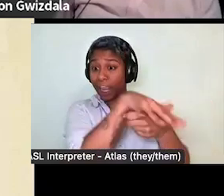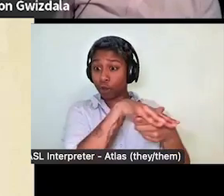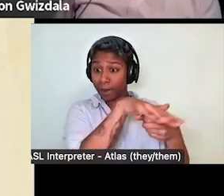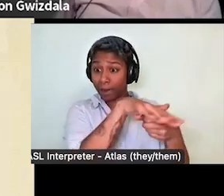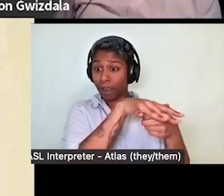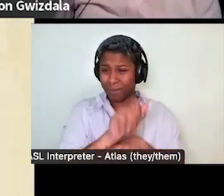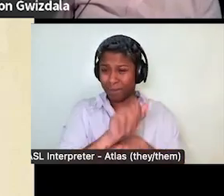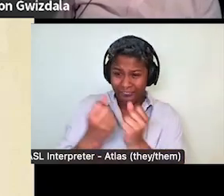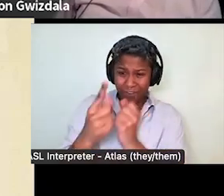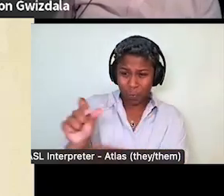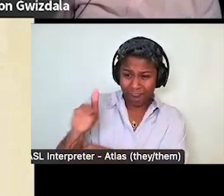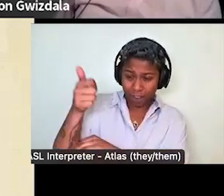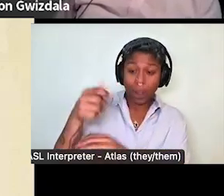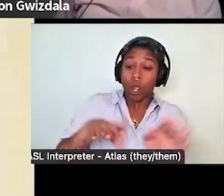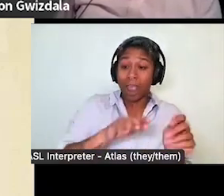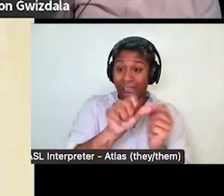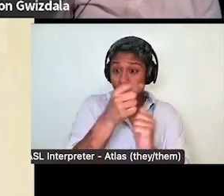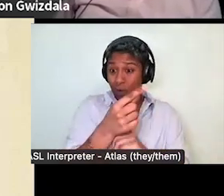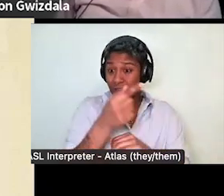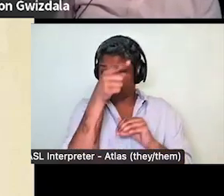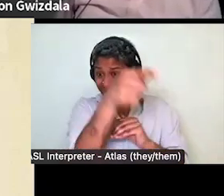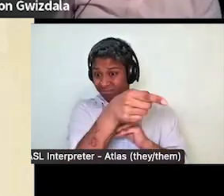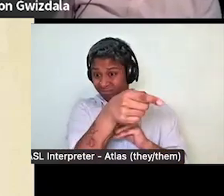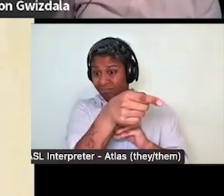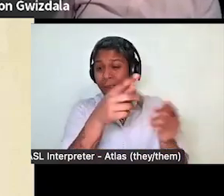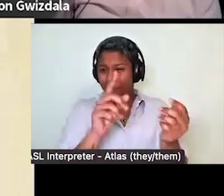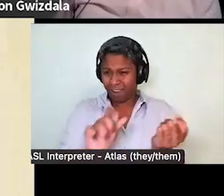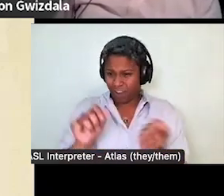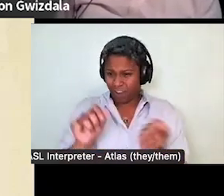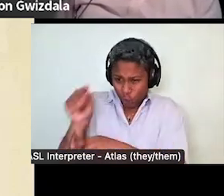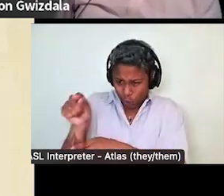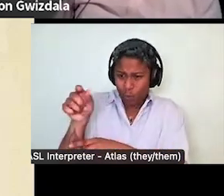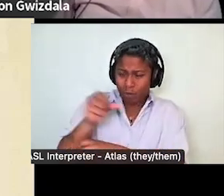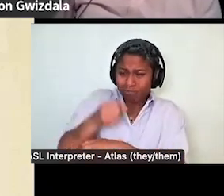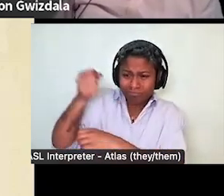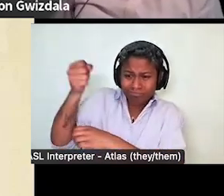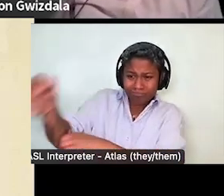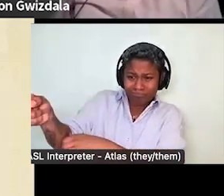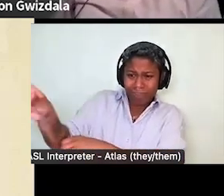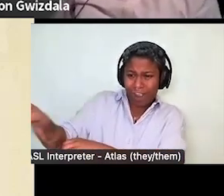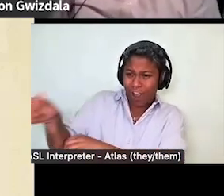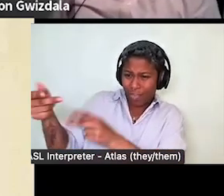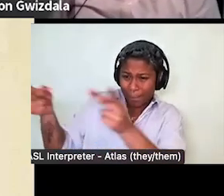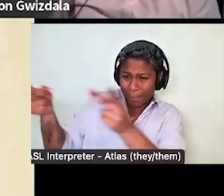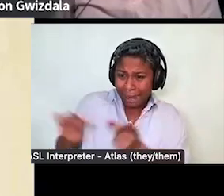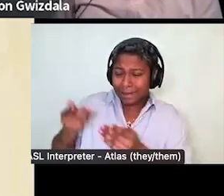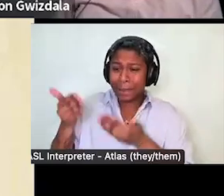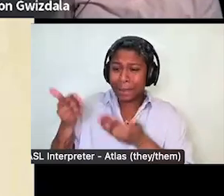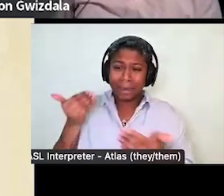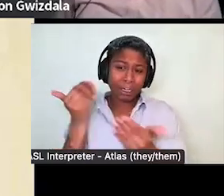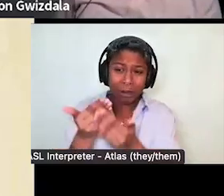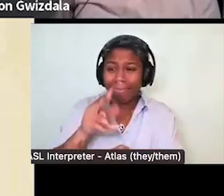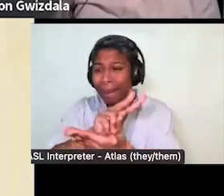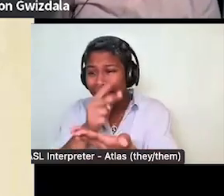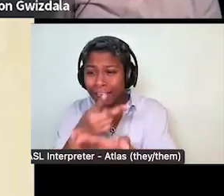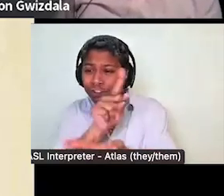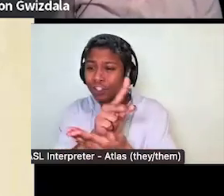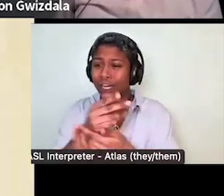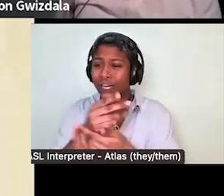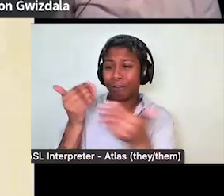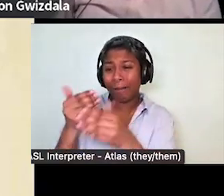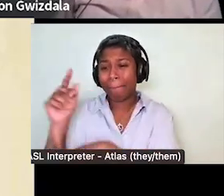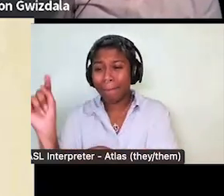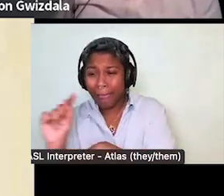which are not the most optimal place to sit in a restaurant, separated from everybody else, so you don't get the